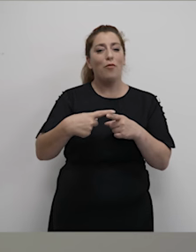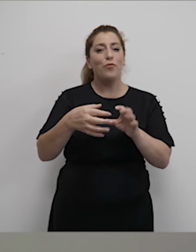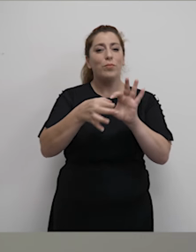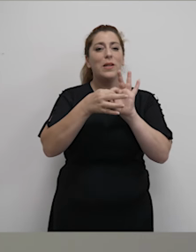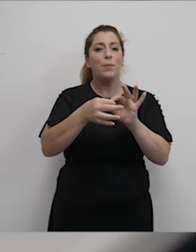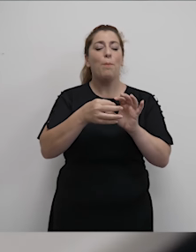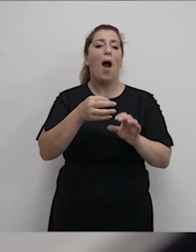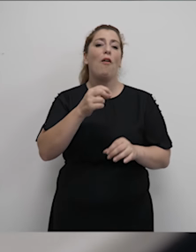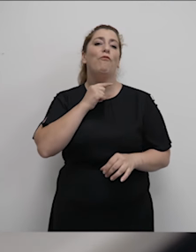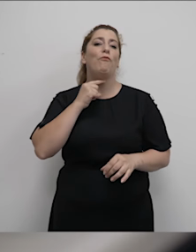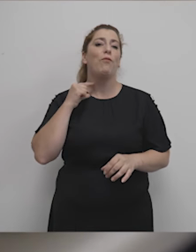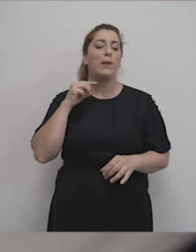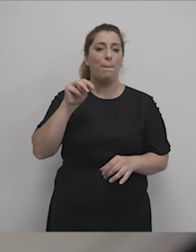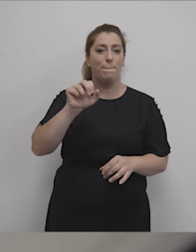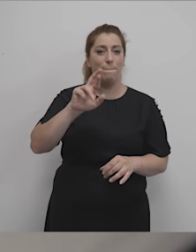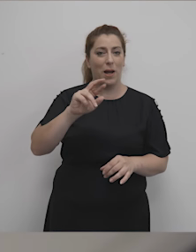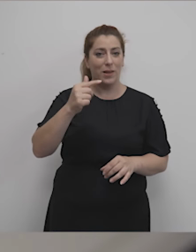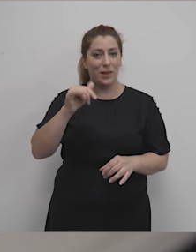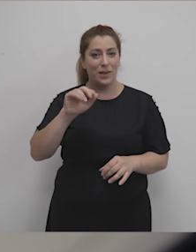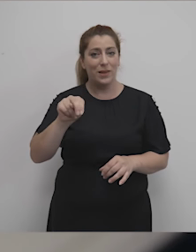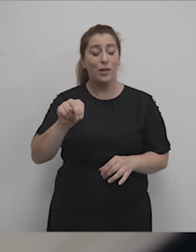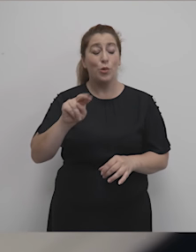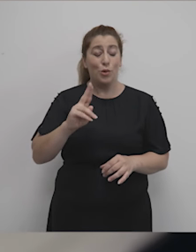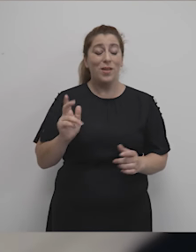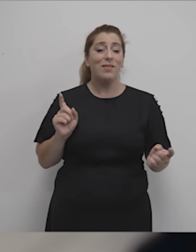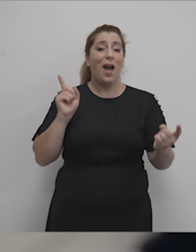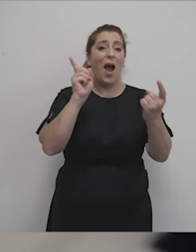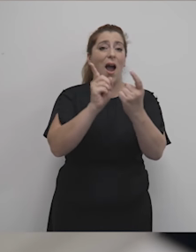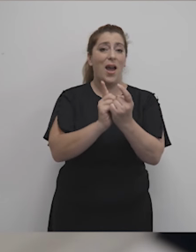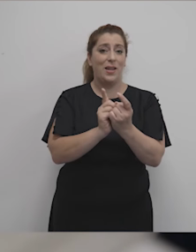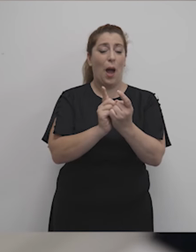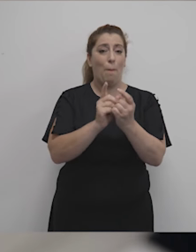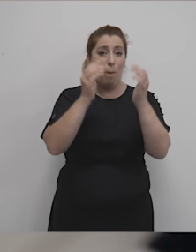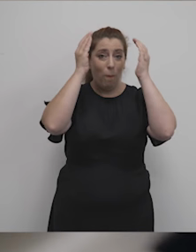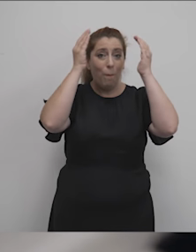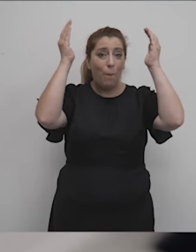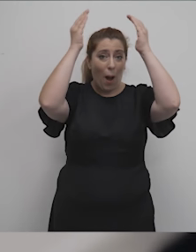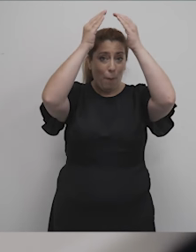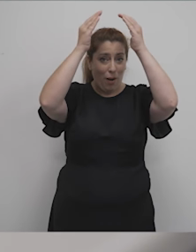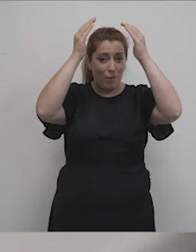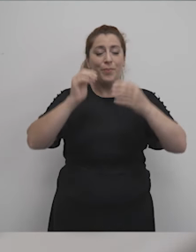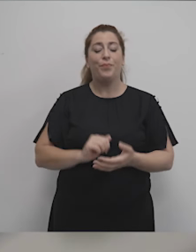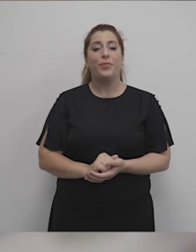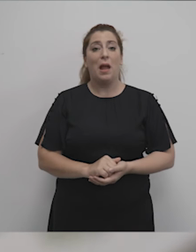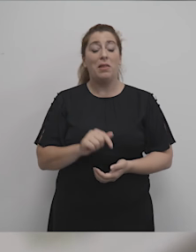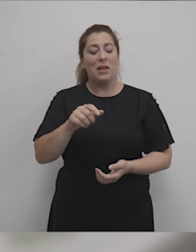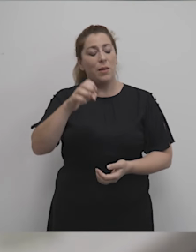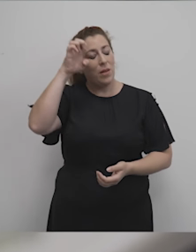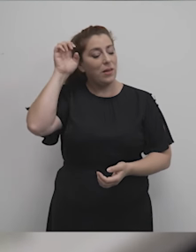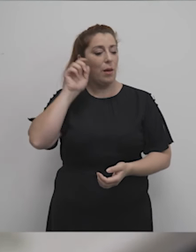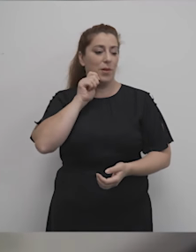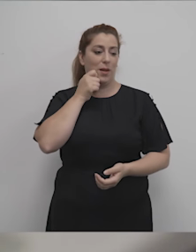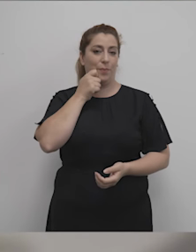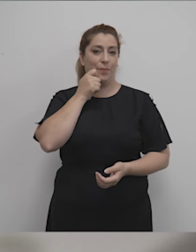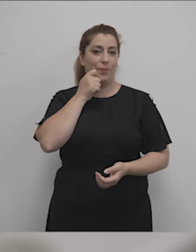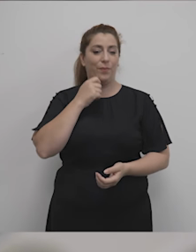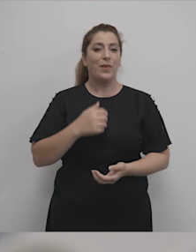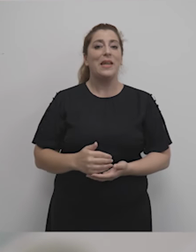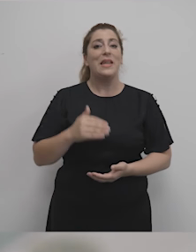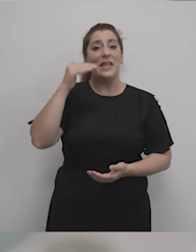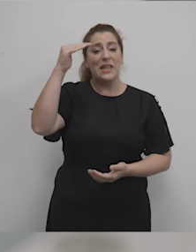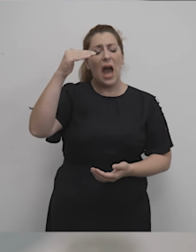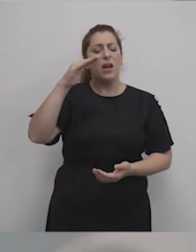għalija. Id-dar nieħu sieba jiena bħala nnaddaf naħsel il-ħwejġ, naħsel l-art